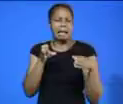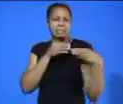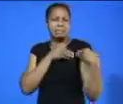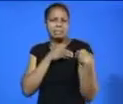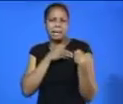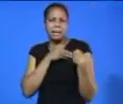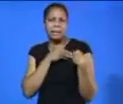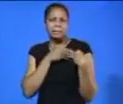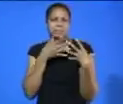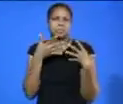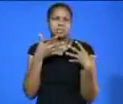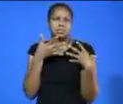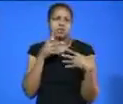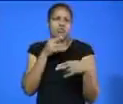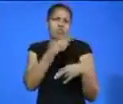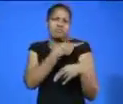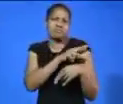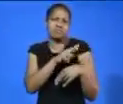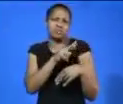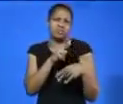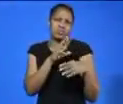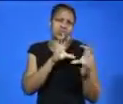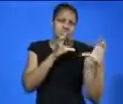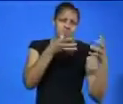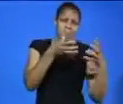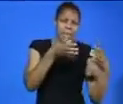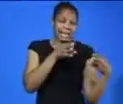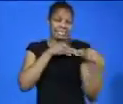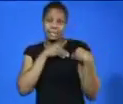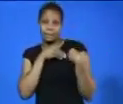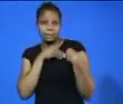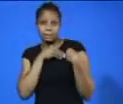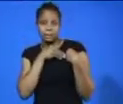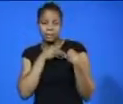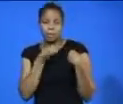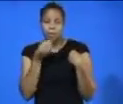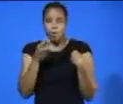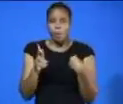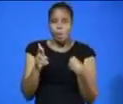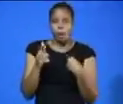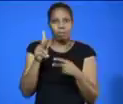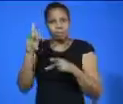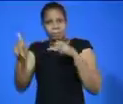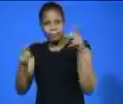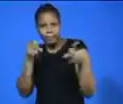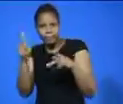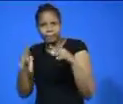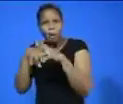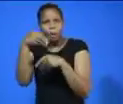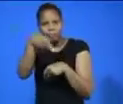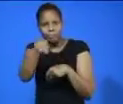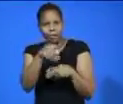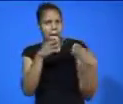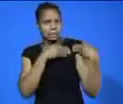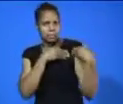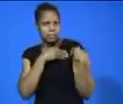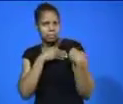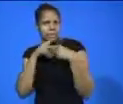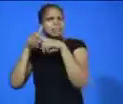religious majority. It is not even dependent on the acceptance of the sociological majority. It is